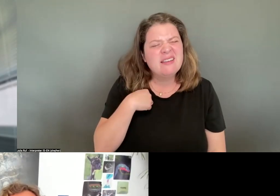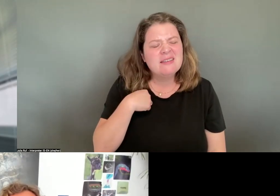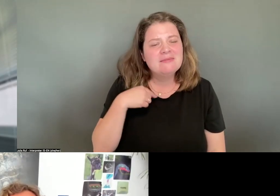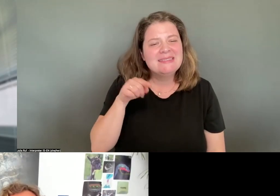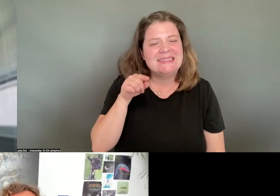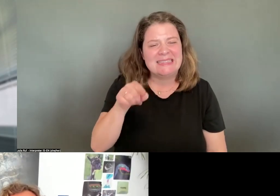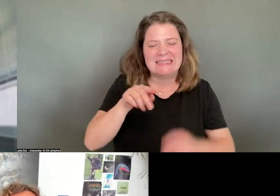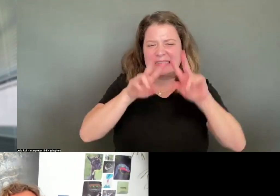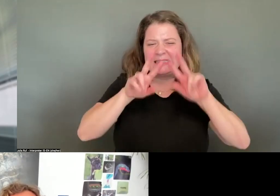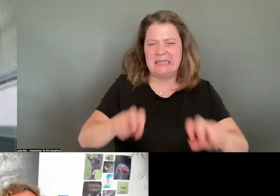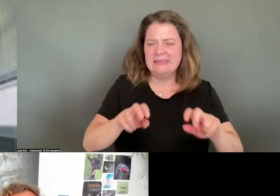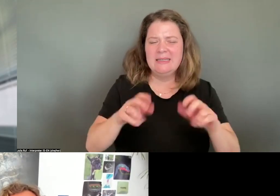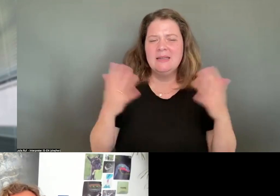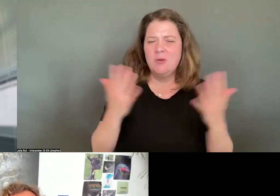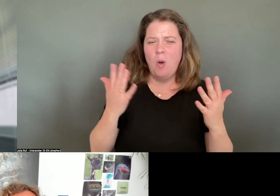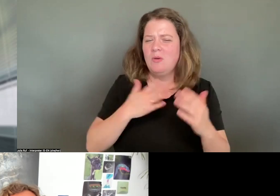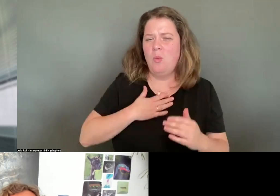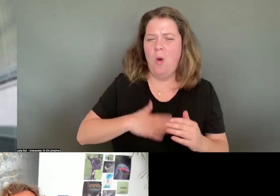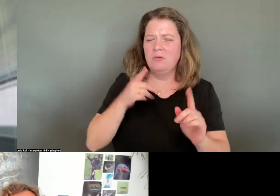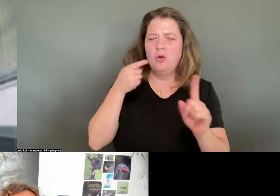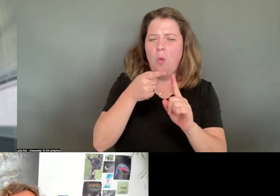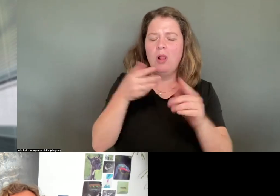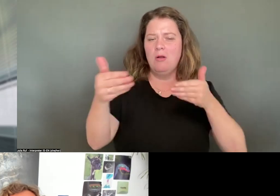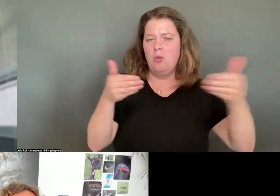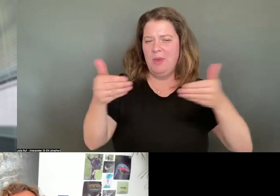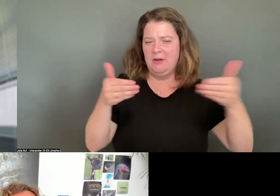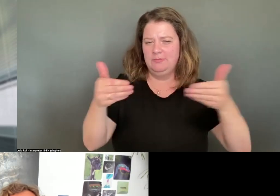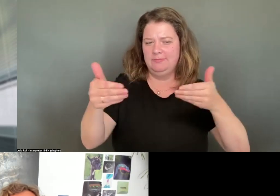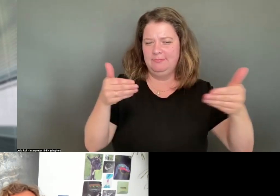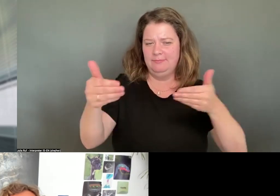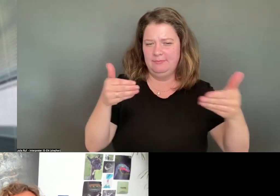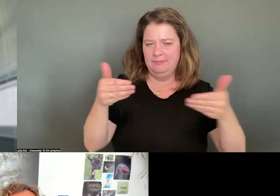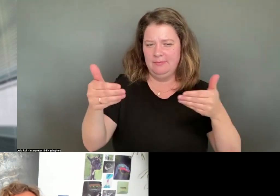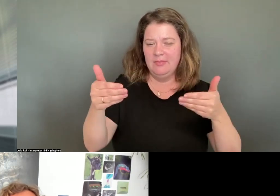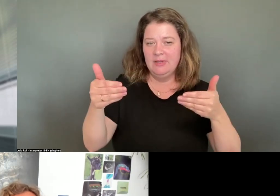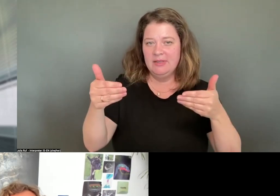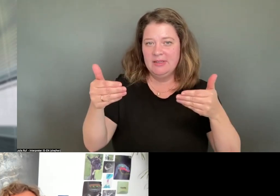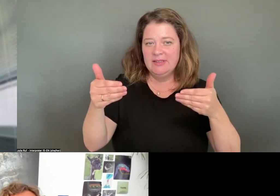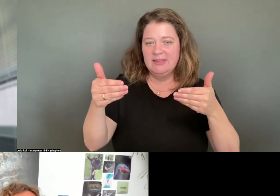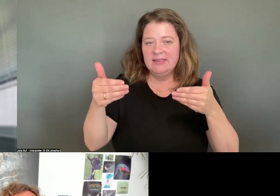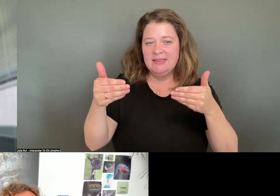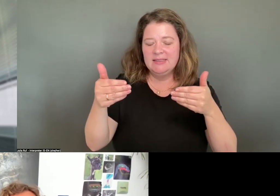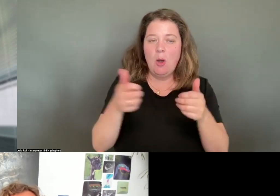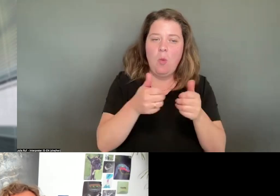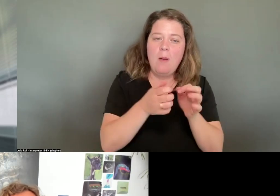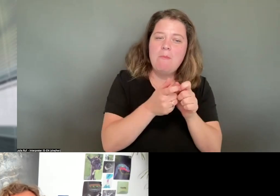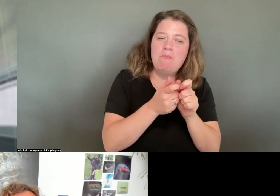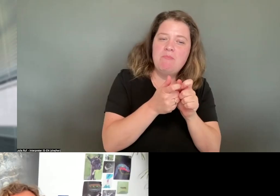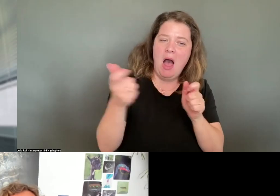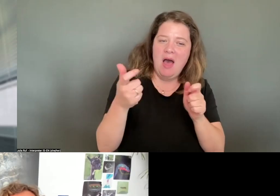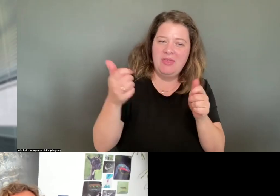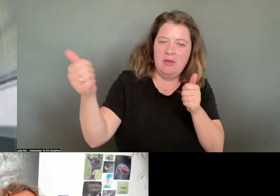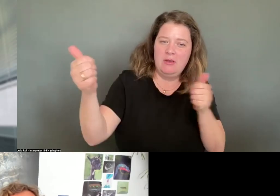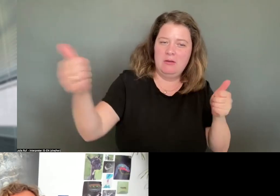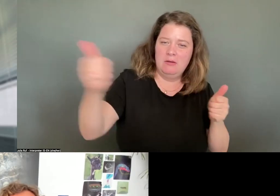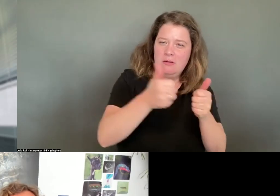comparisons. So comparing the path length against random